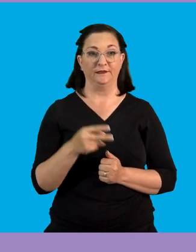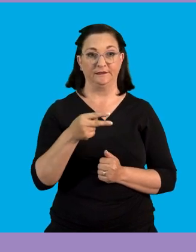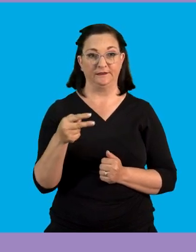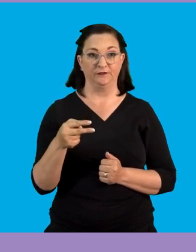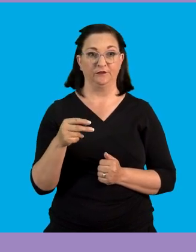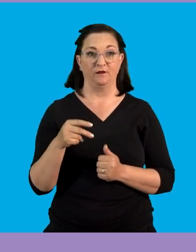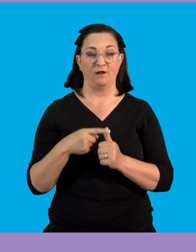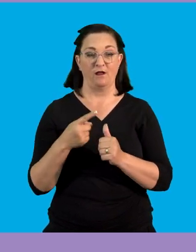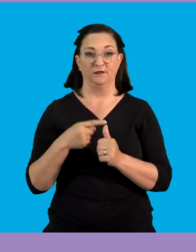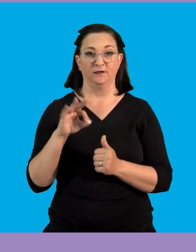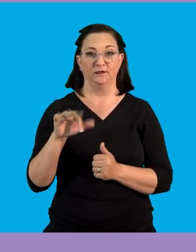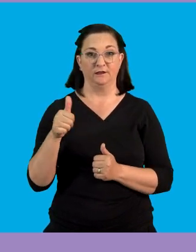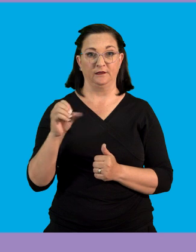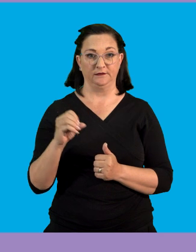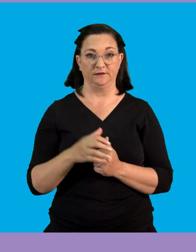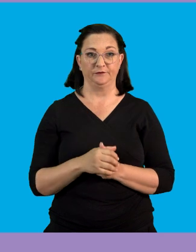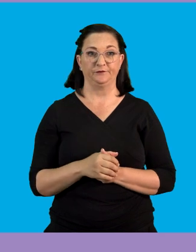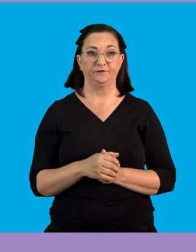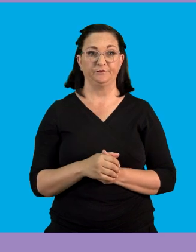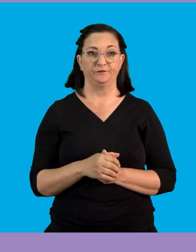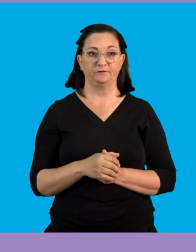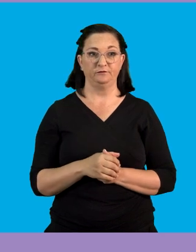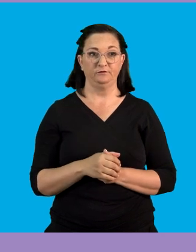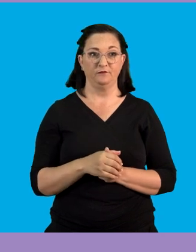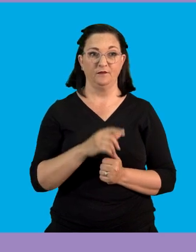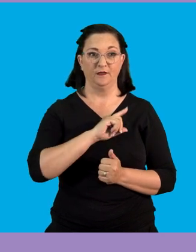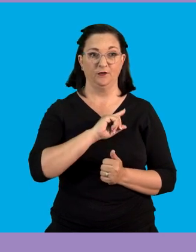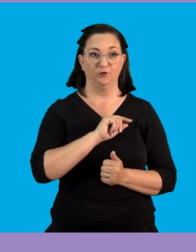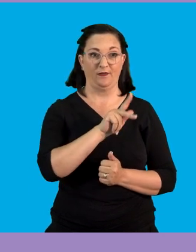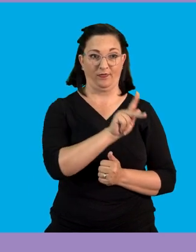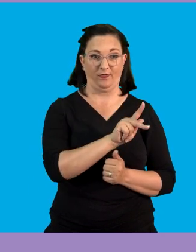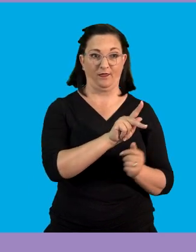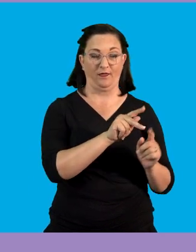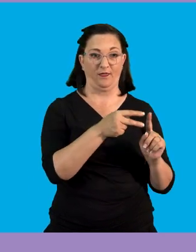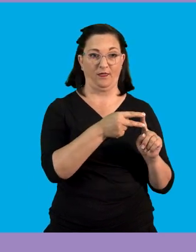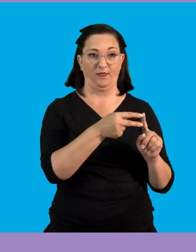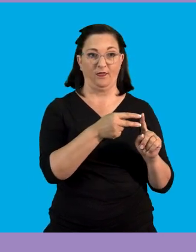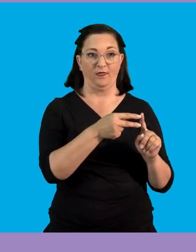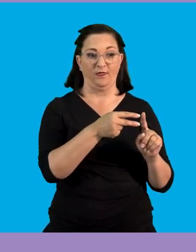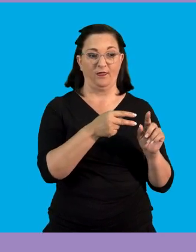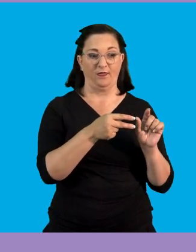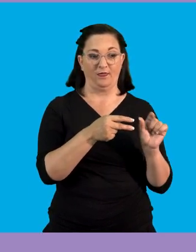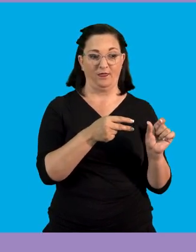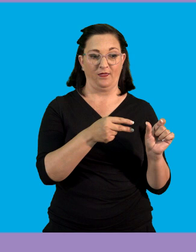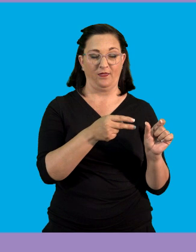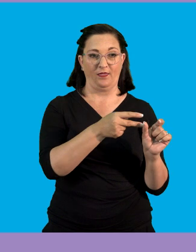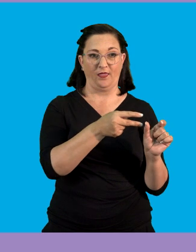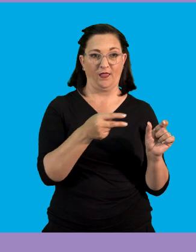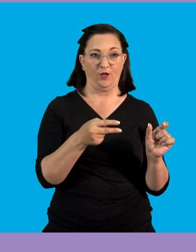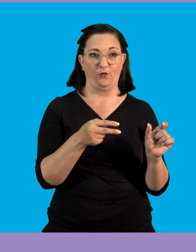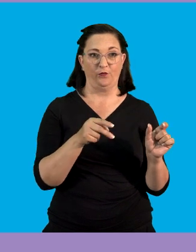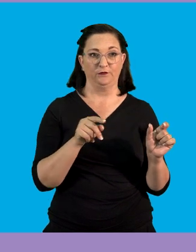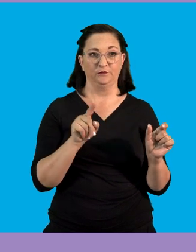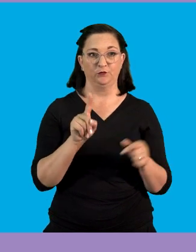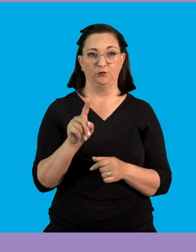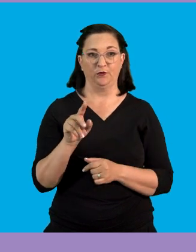105 degrees, and they should give us 360, and then therefore angle K equals to